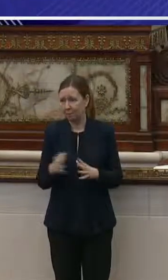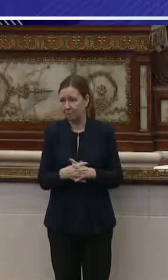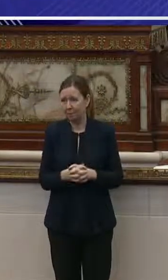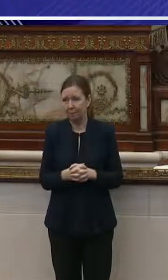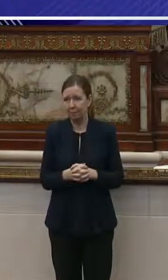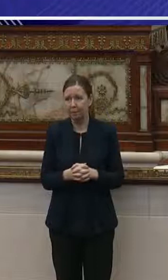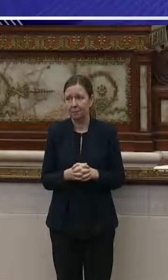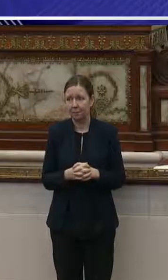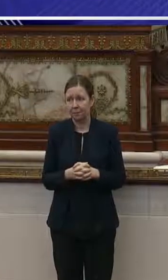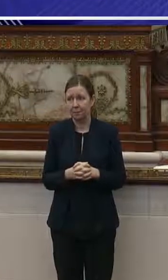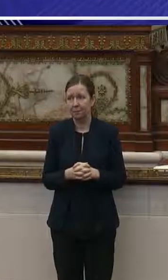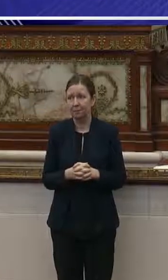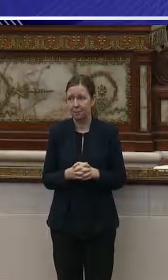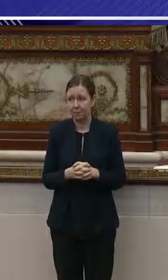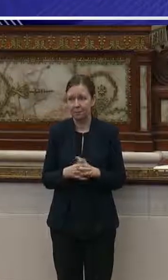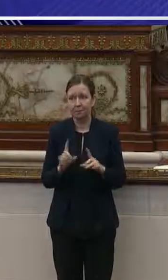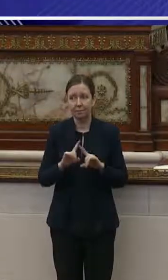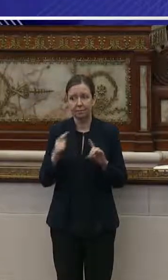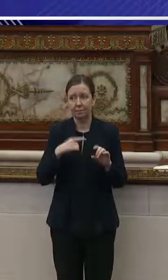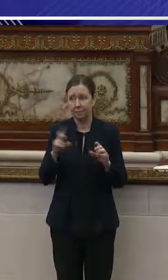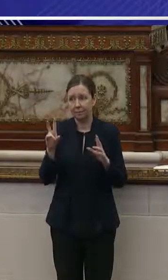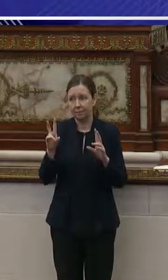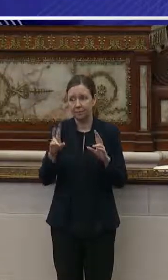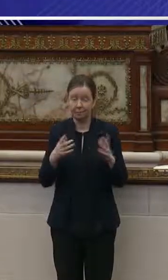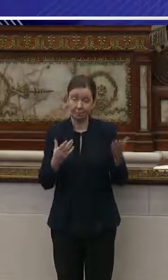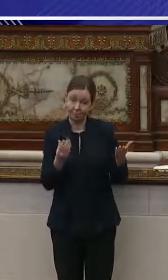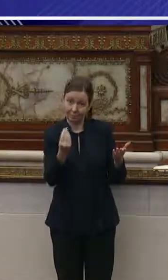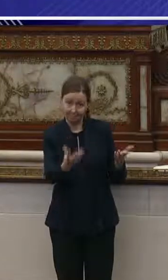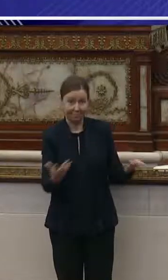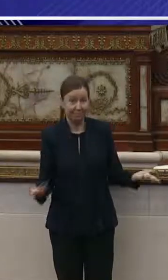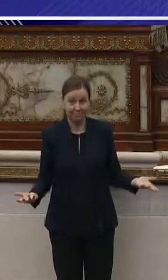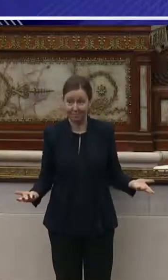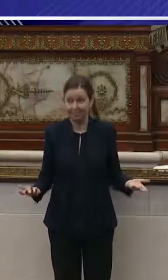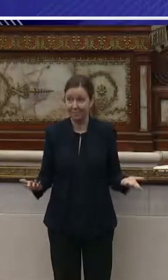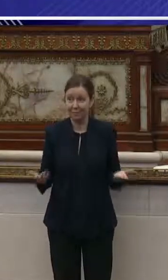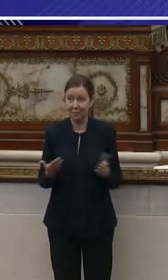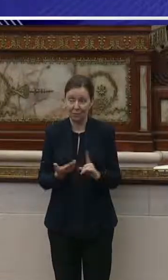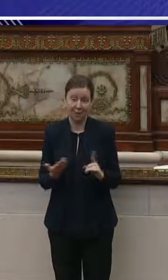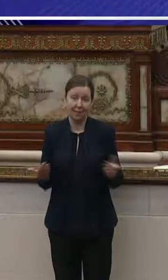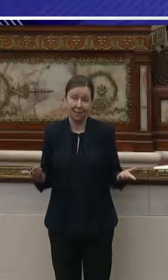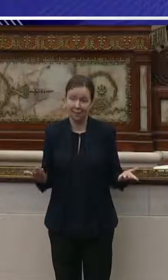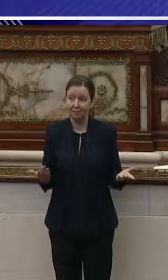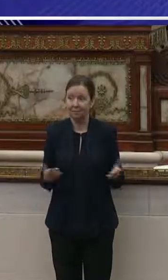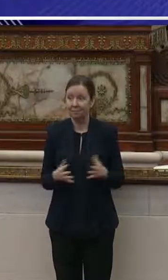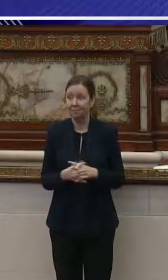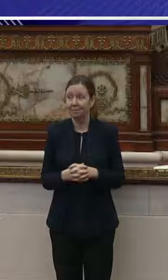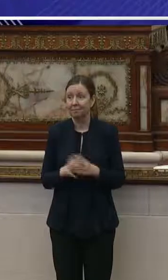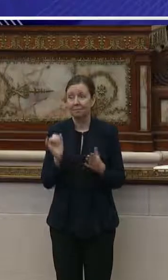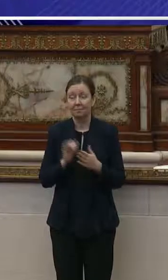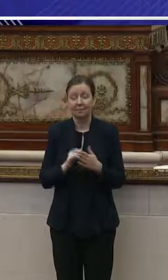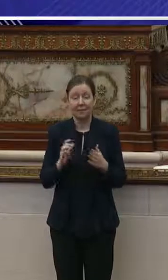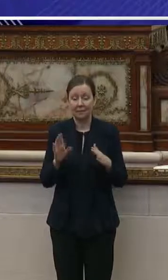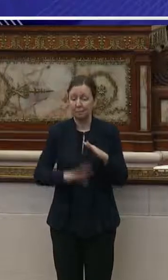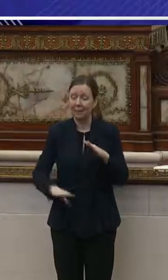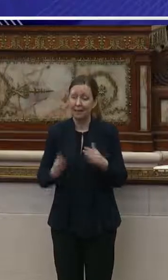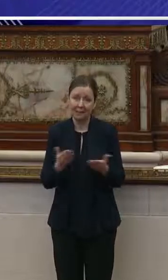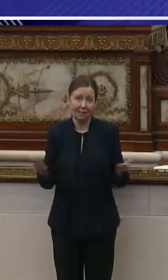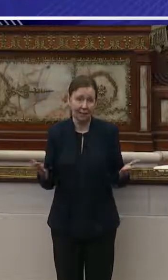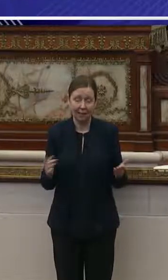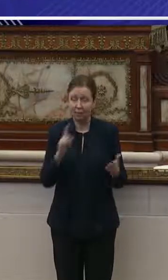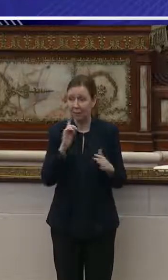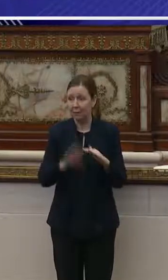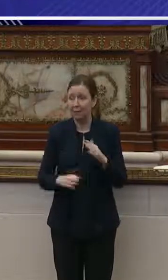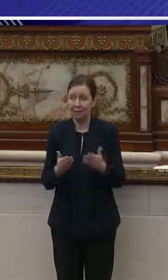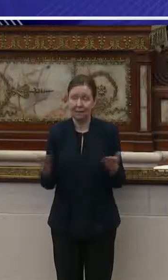so, but we could look at that. I'm just saying, there it is right there. I mean, that's just such a basic. It's just really such